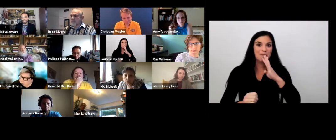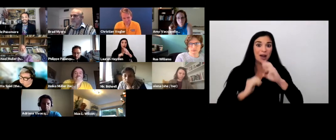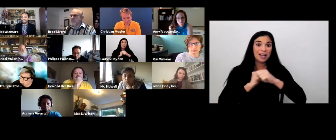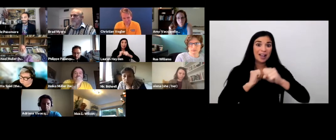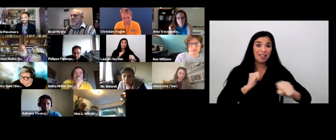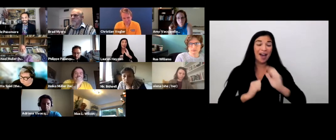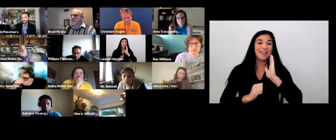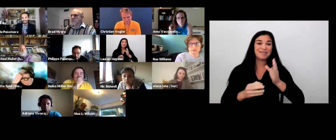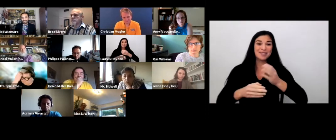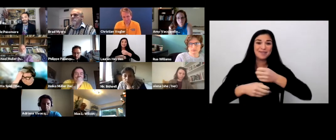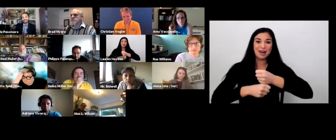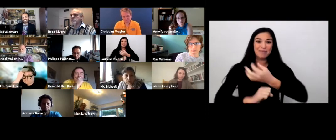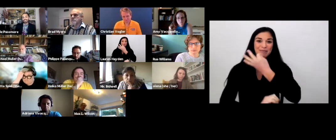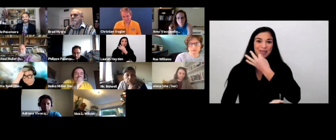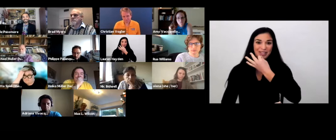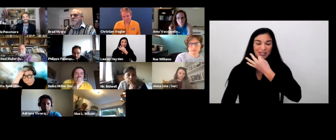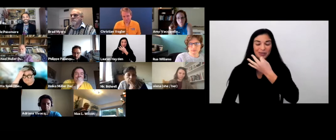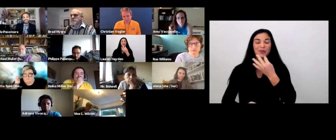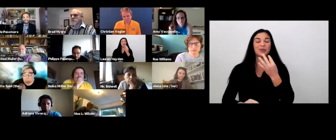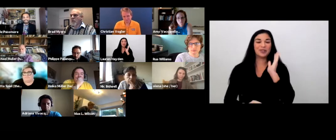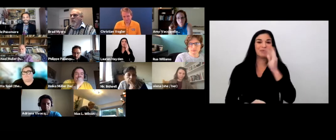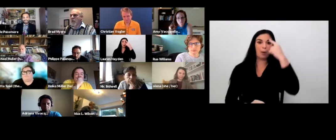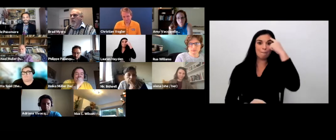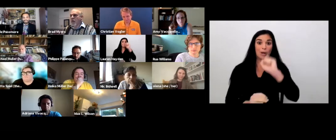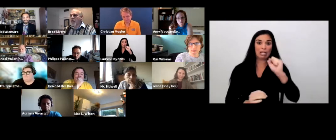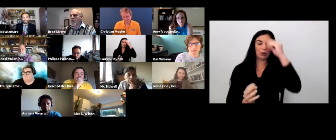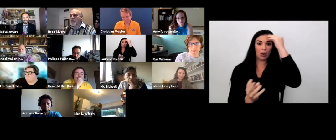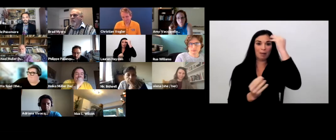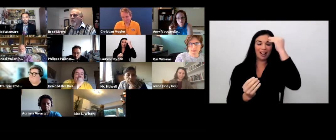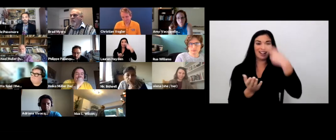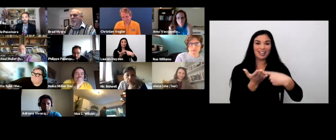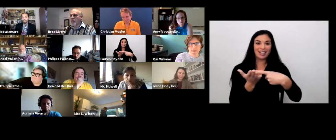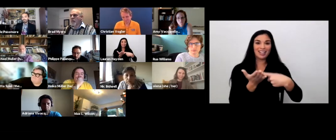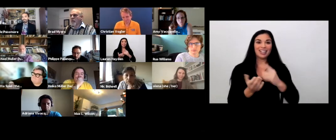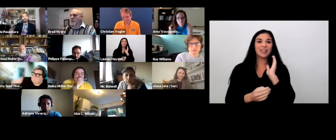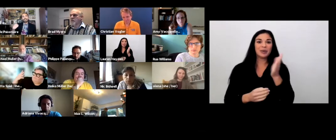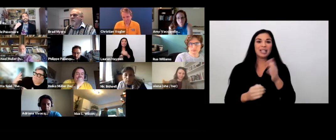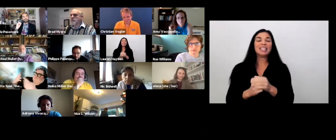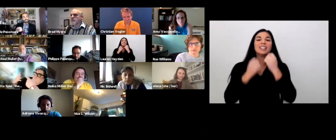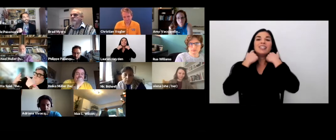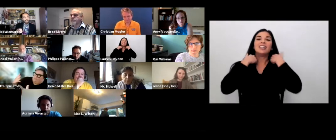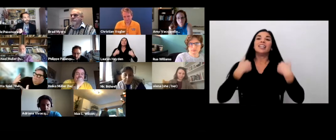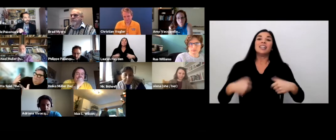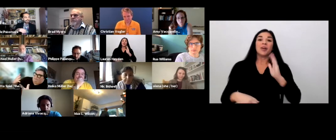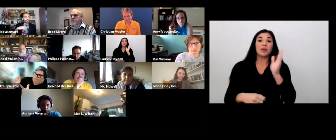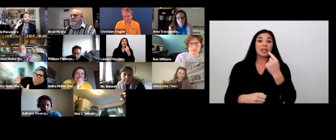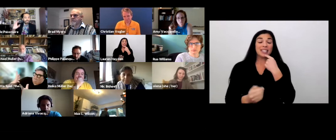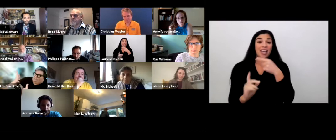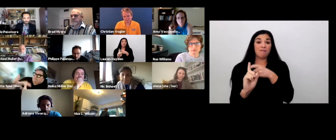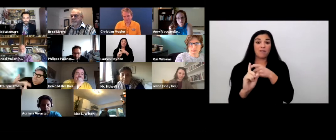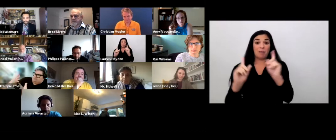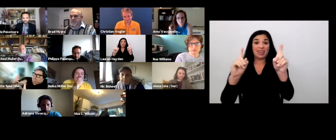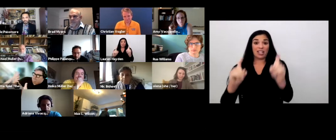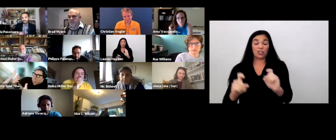this, tie this up. We'll get to the brainstorming. And just say that from that survey data and some